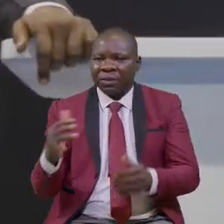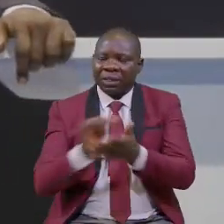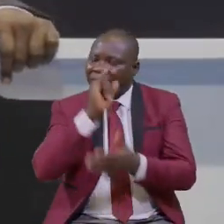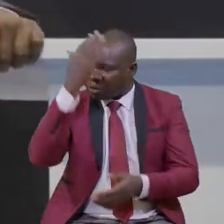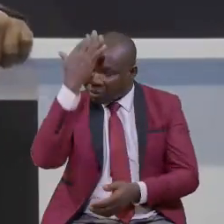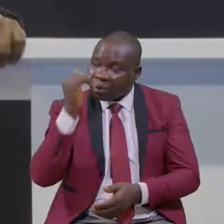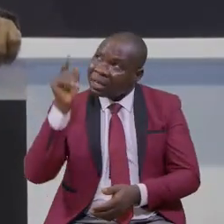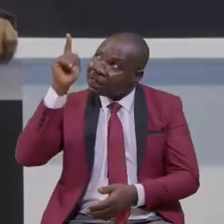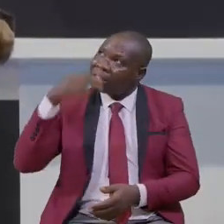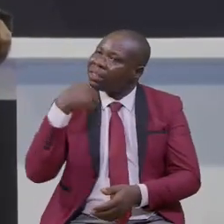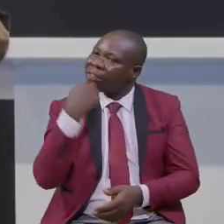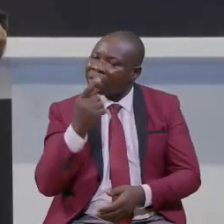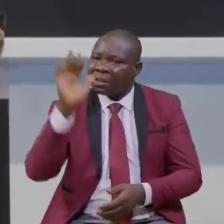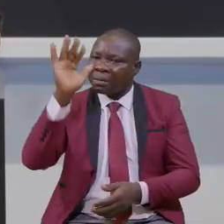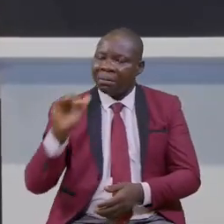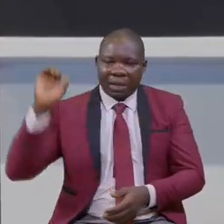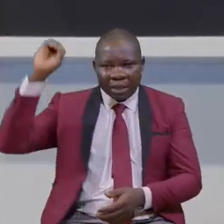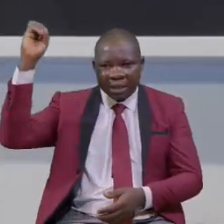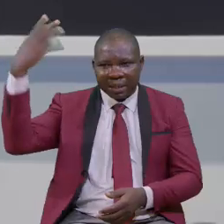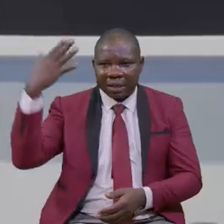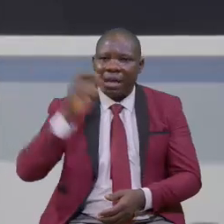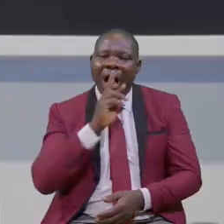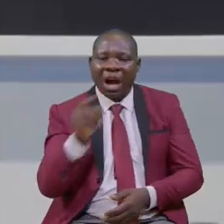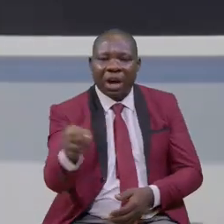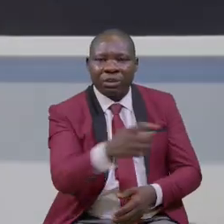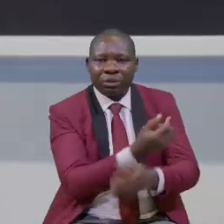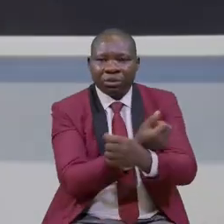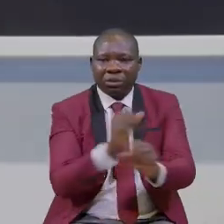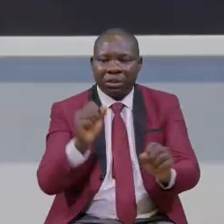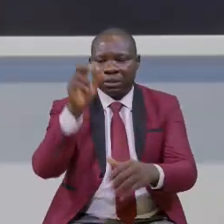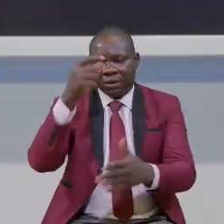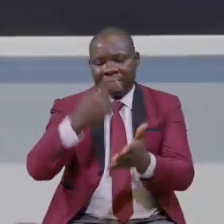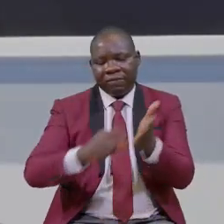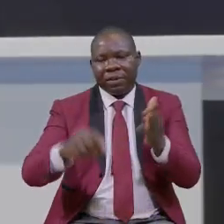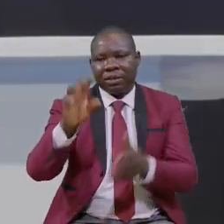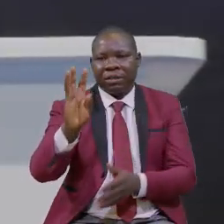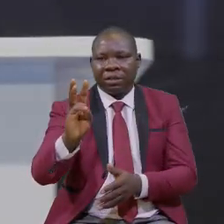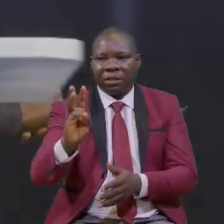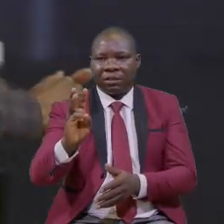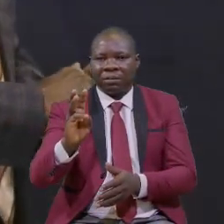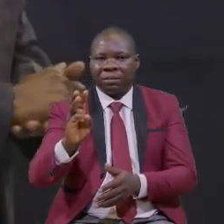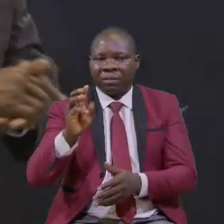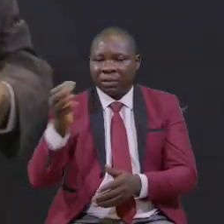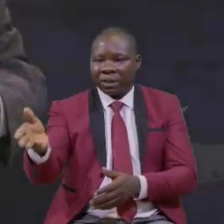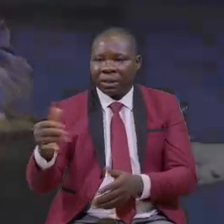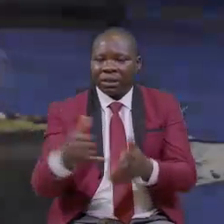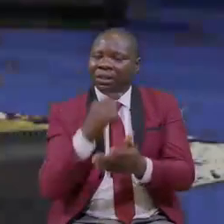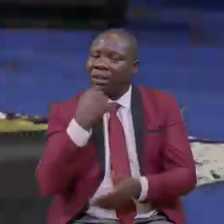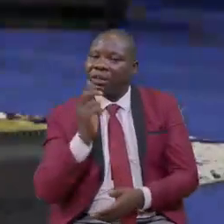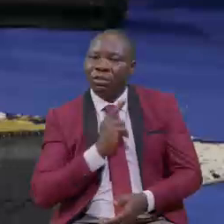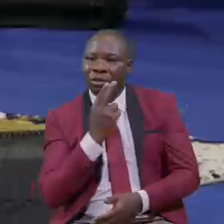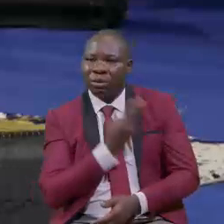says, by grace. Are ye saved? Look at verse 6. In verse 6 there, it tells